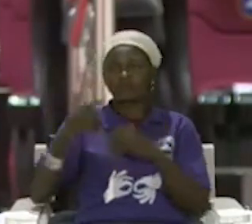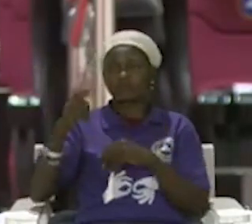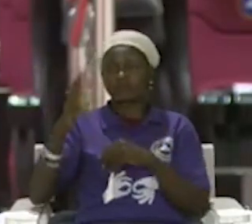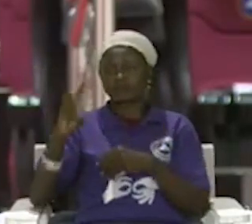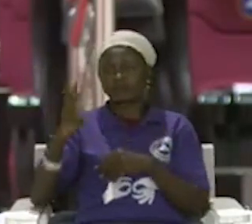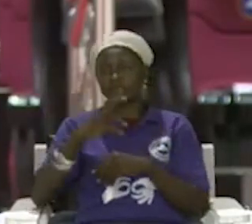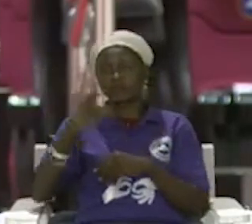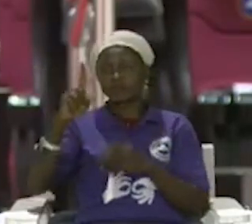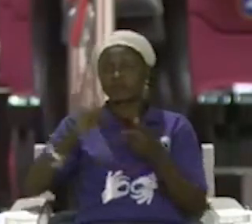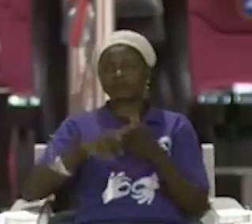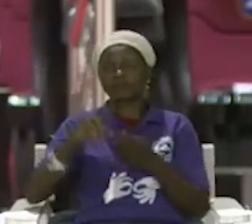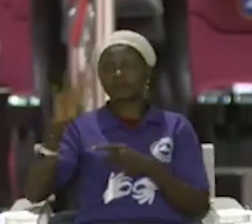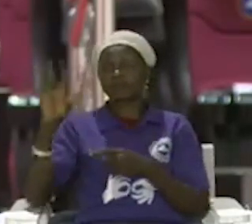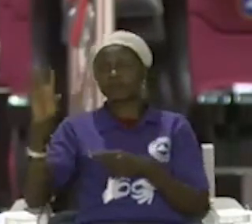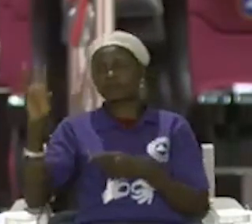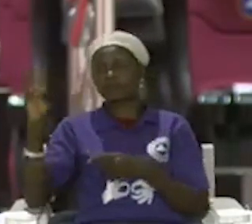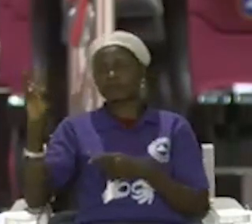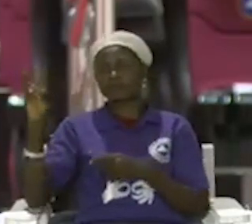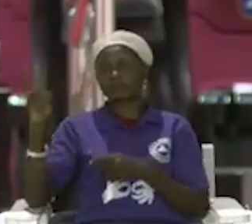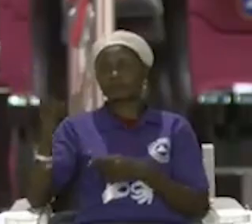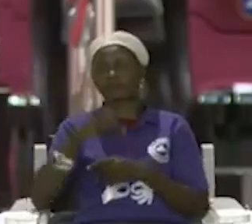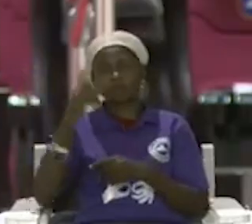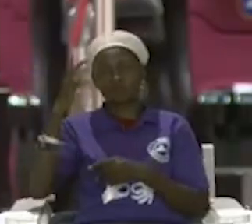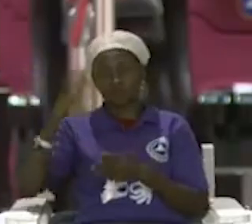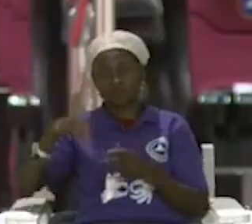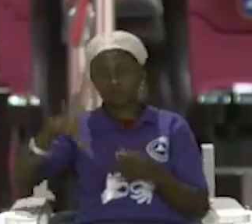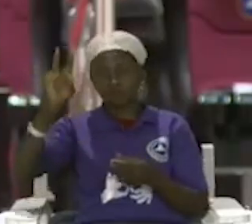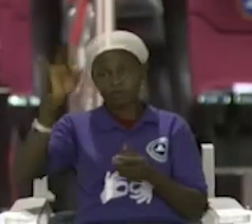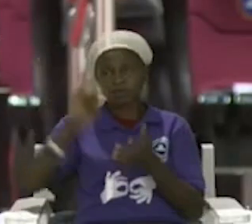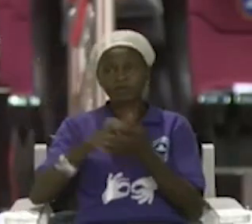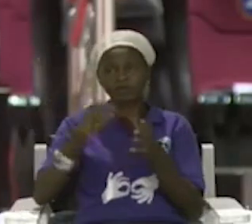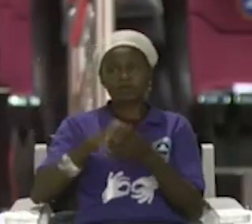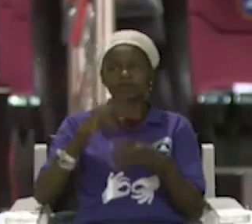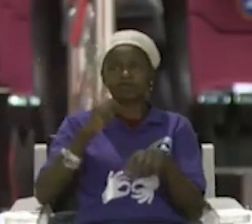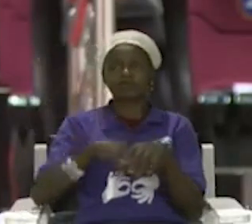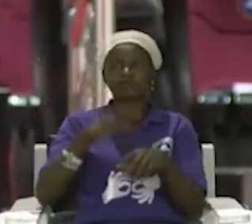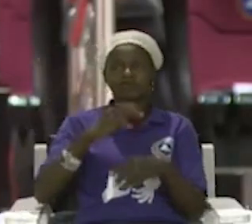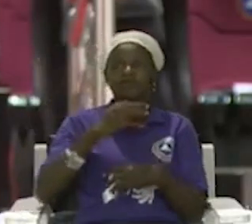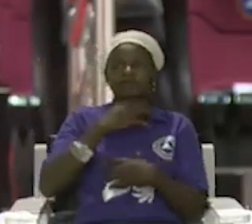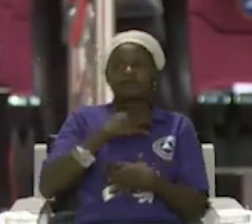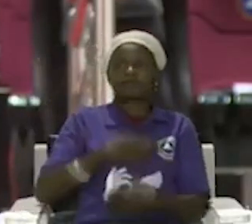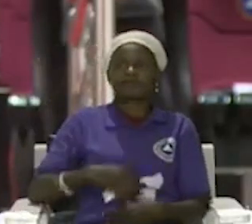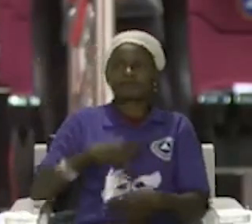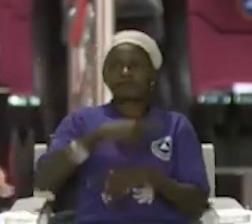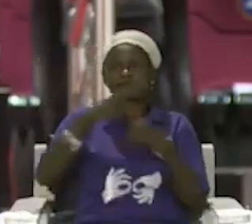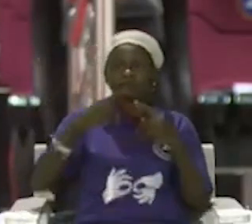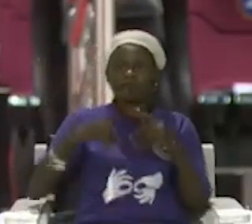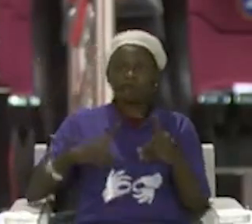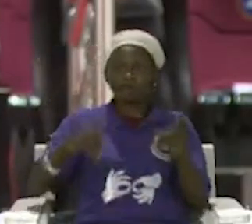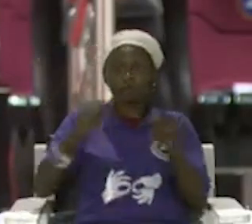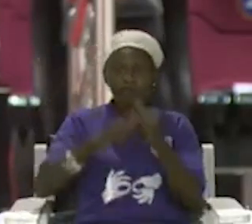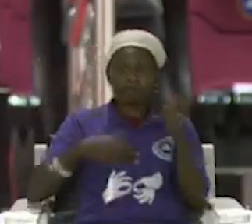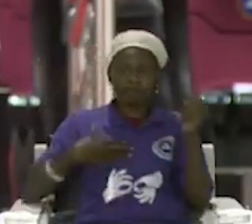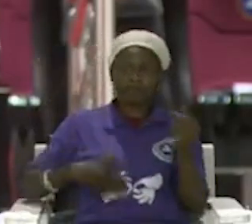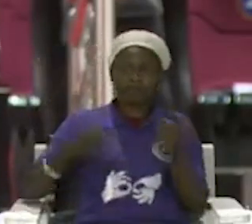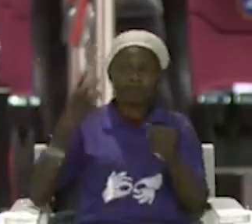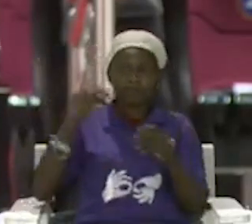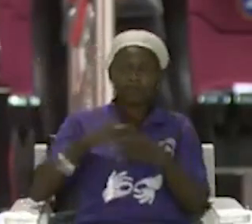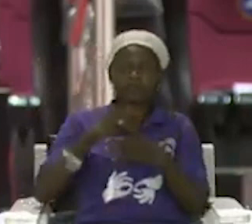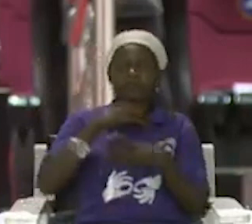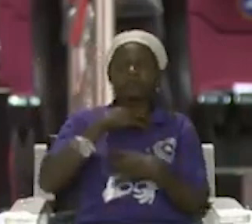1 to 16, you will discover that in the time of famine, when everybody was in famine,